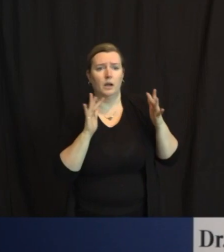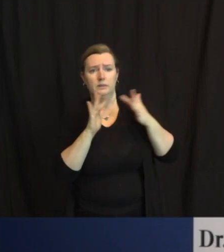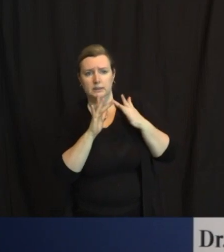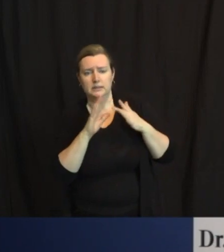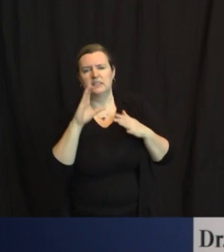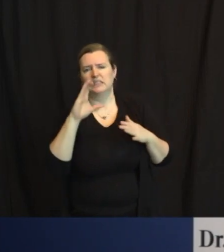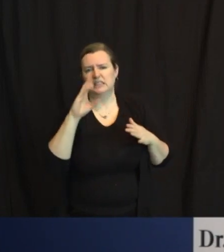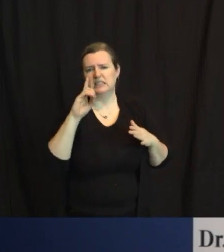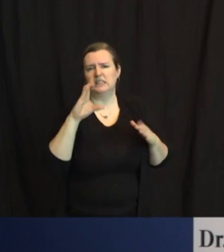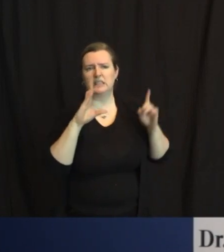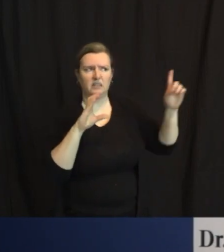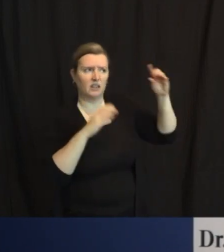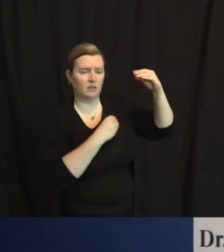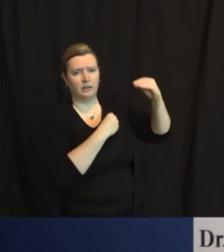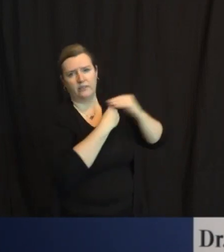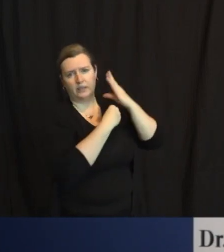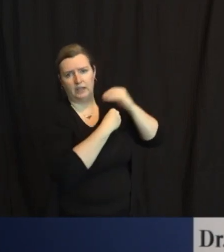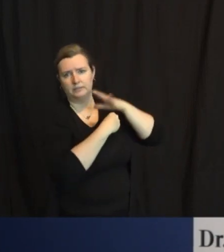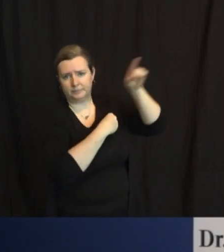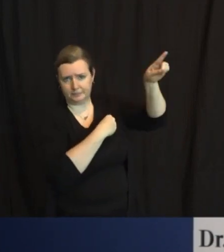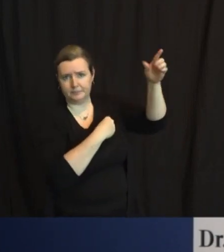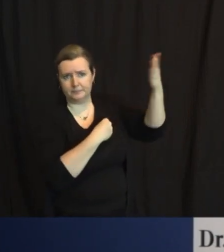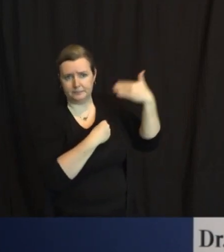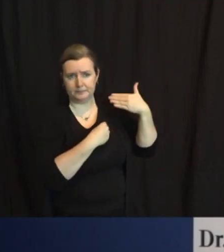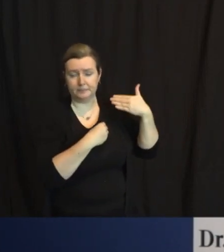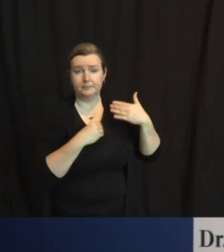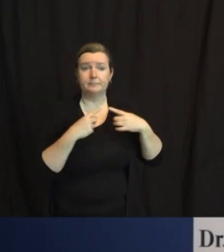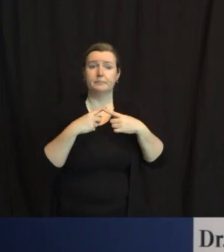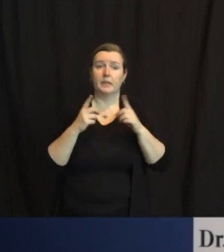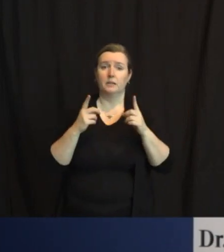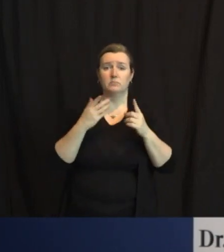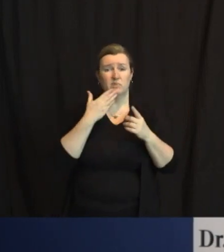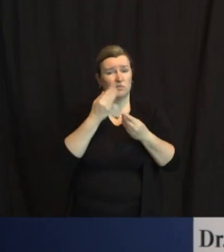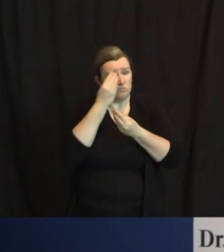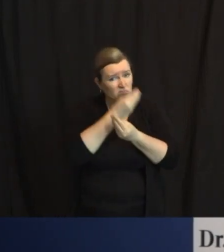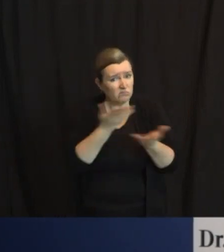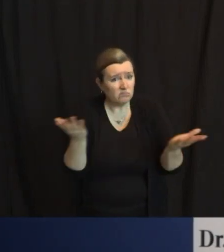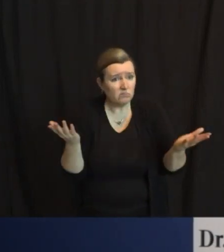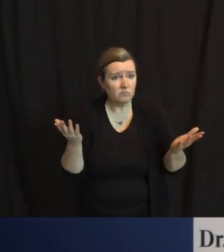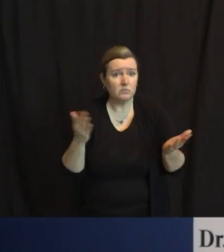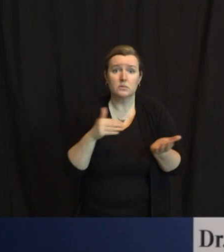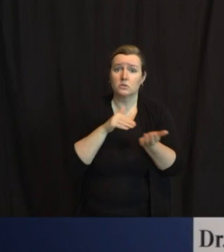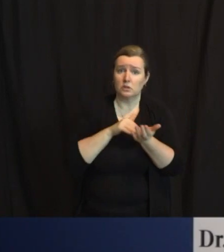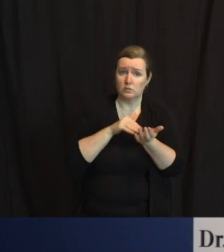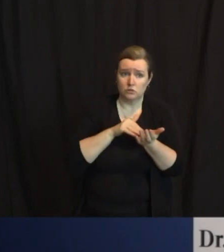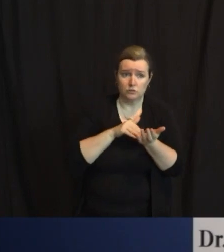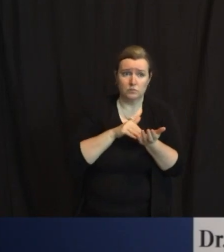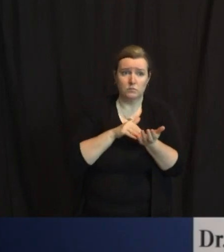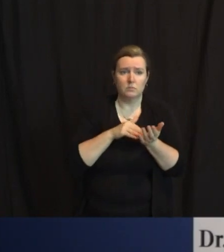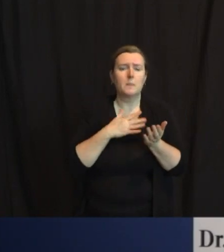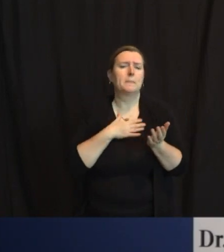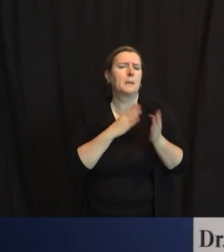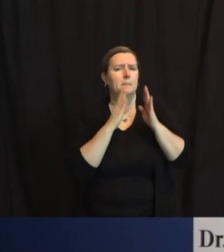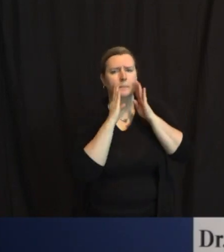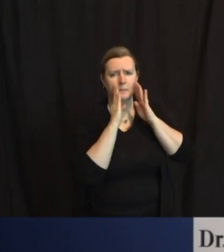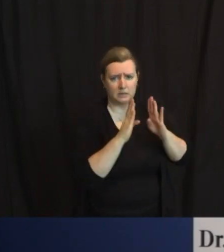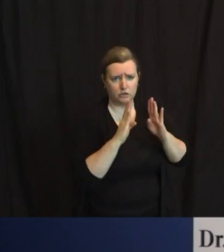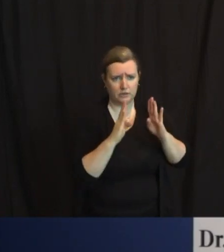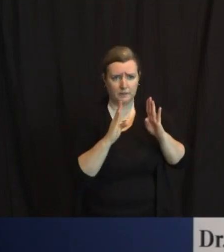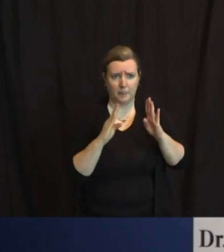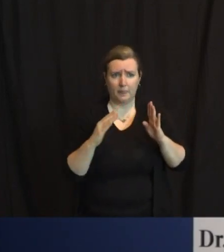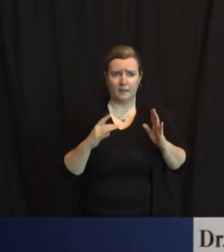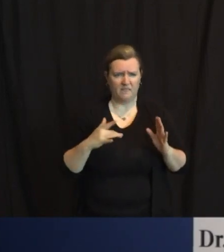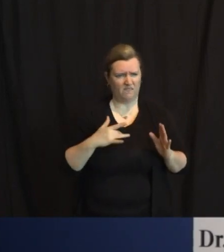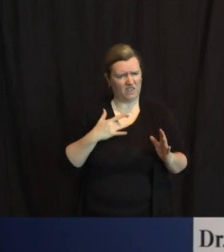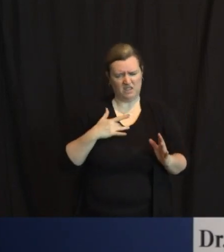I do want to say this to the clinicians out there. I do basically want to say, be aware of this, pay attention to this. If you suspect that